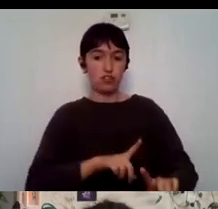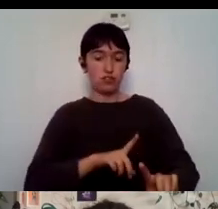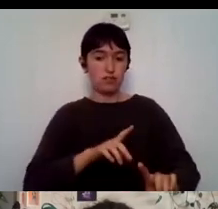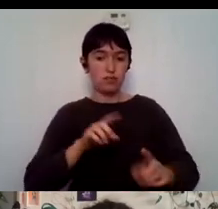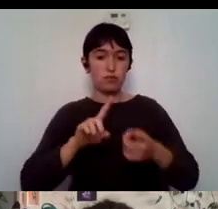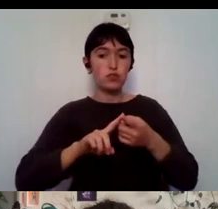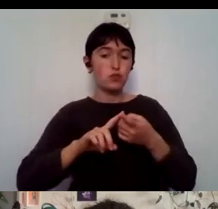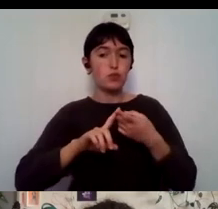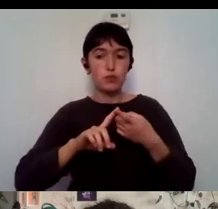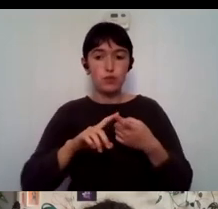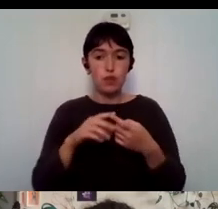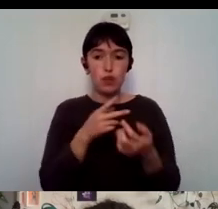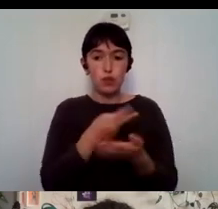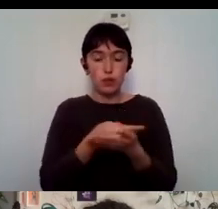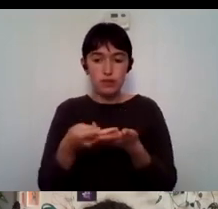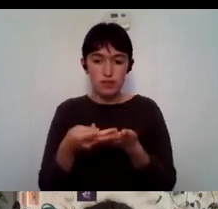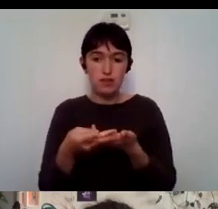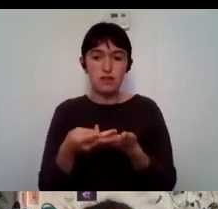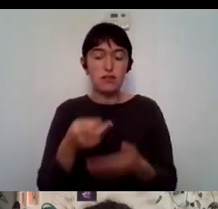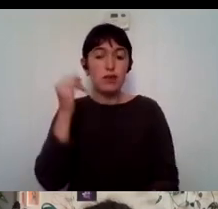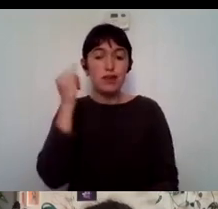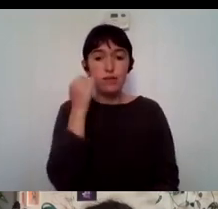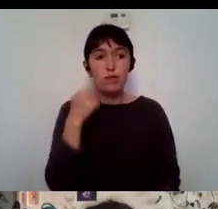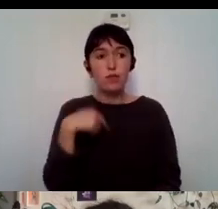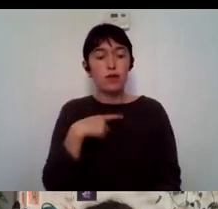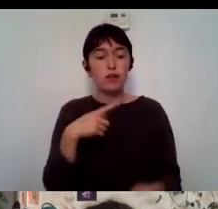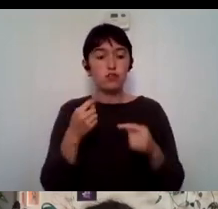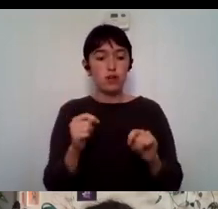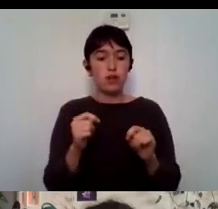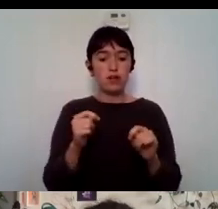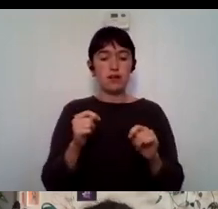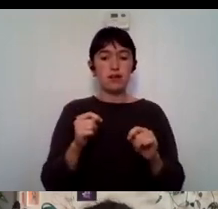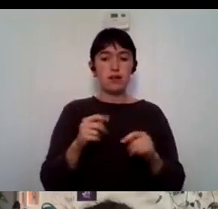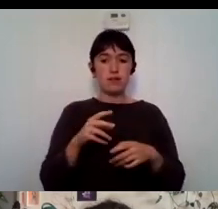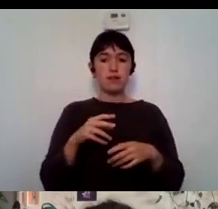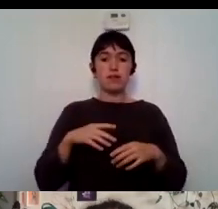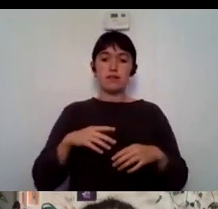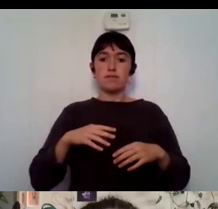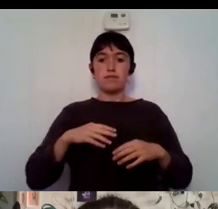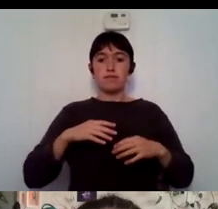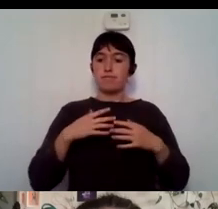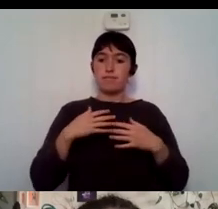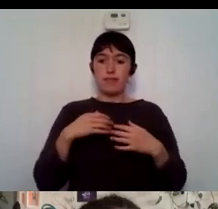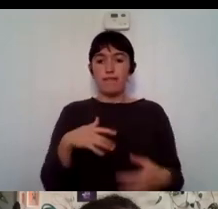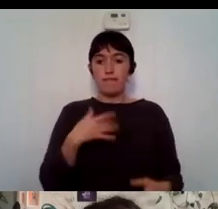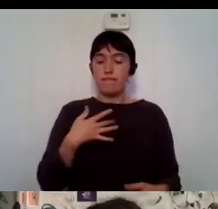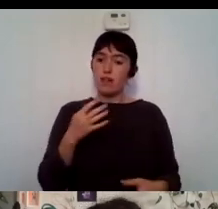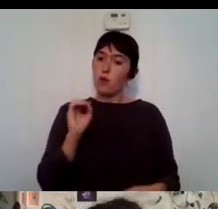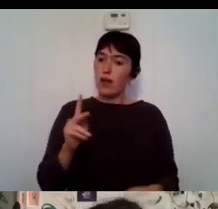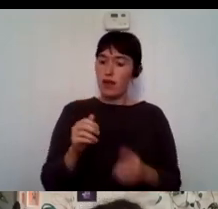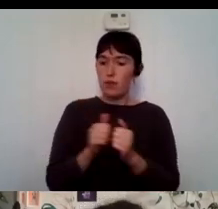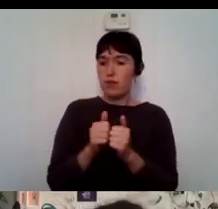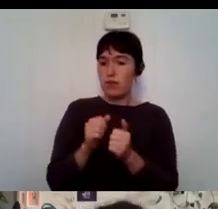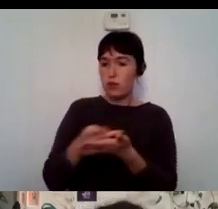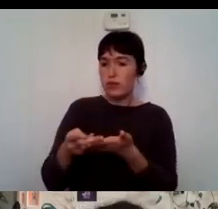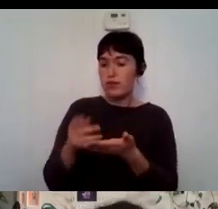or normalize those reactions, that might be a really good thing for education. Cool, thanks.